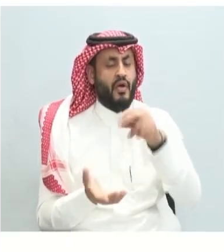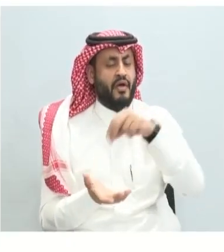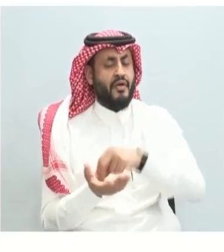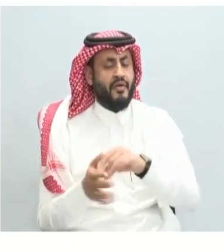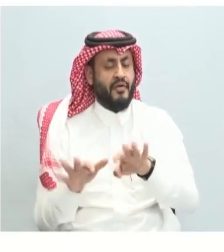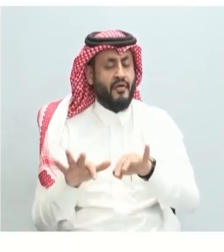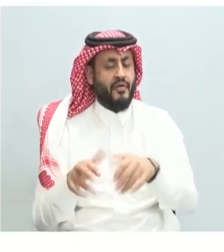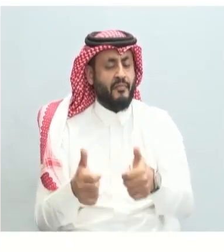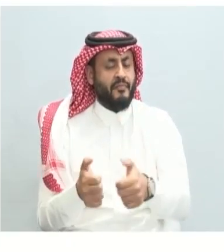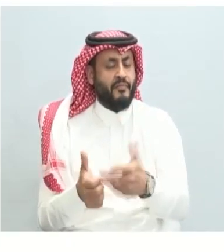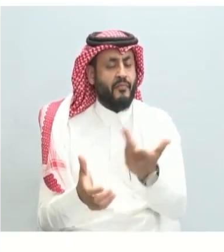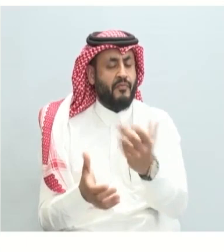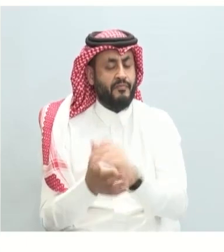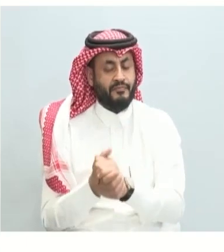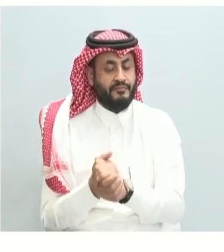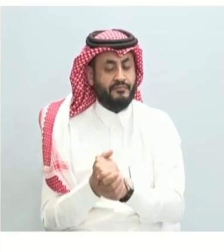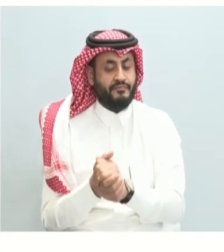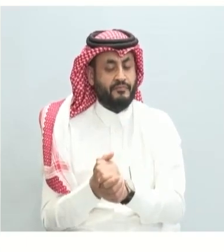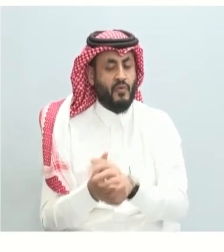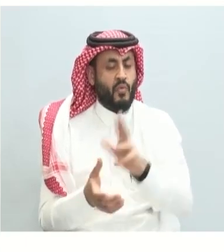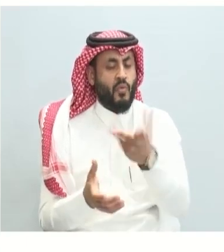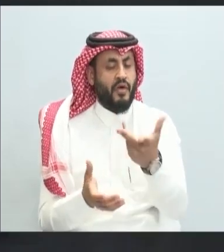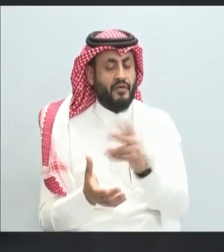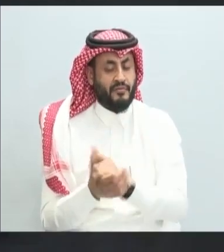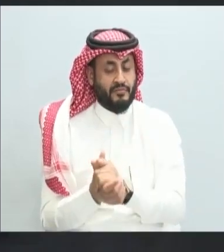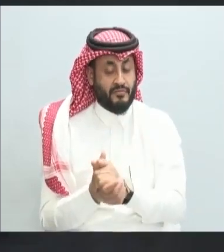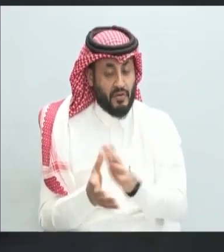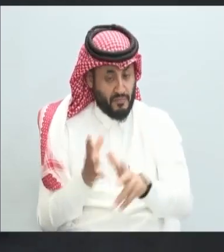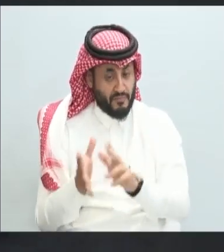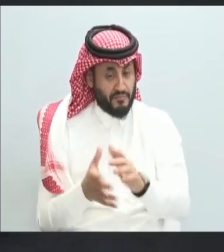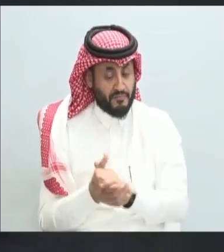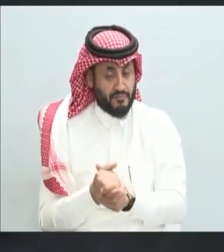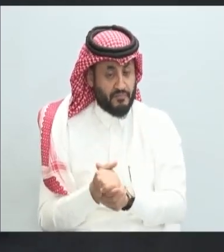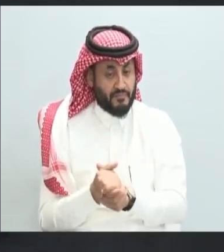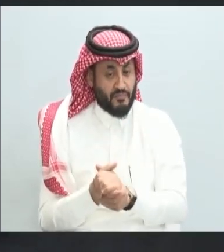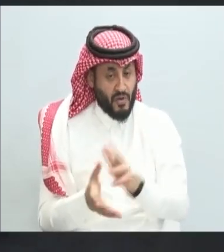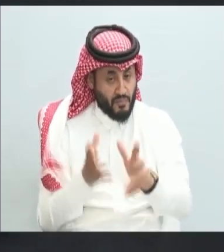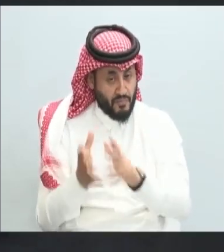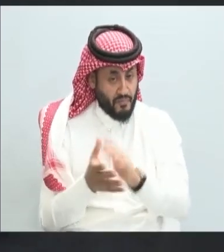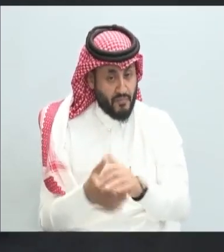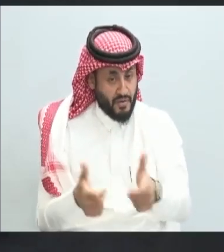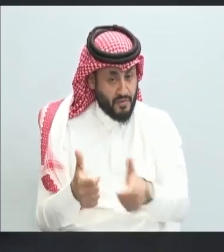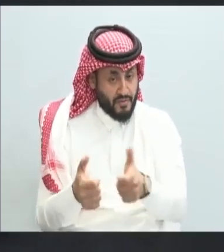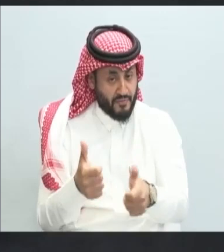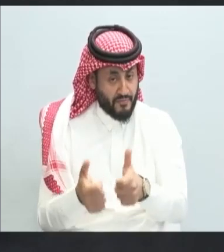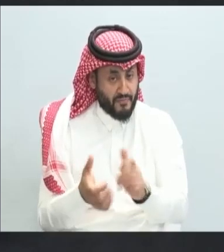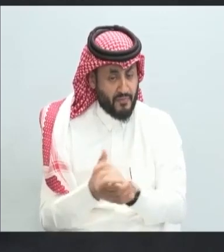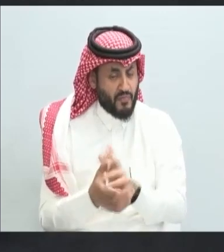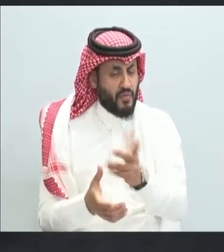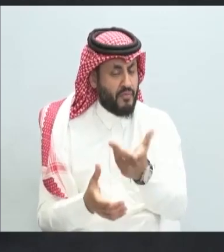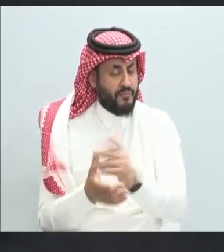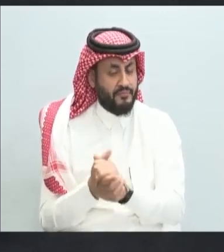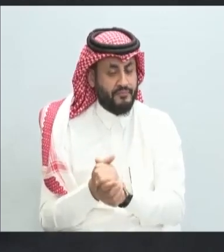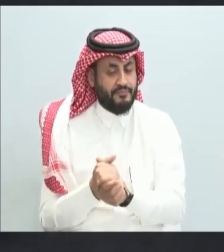the computer games? Where are they? Did Kenan said About his computer games and where are